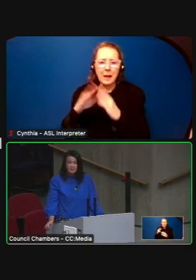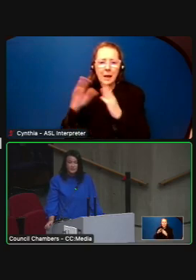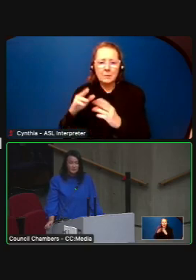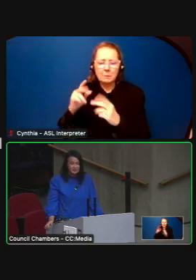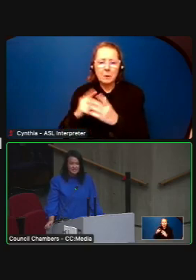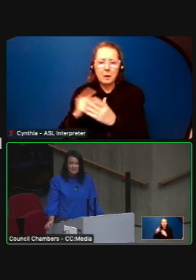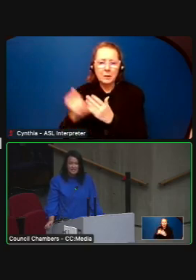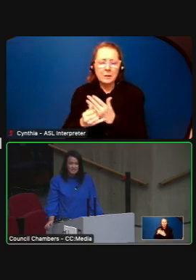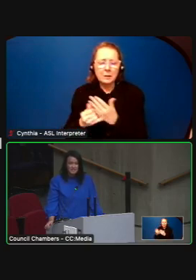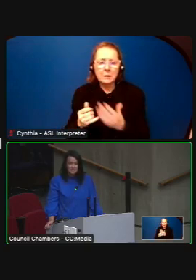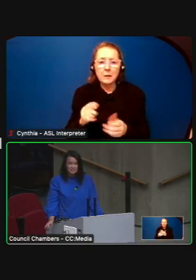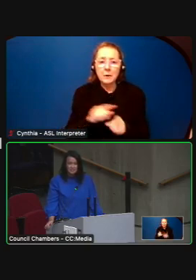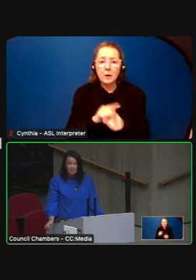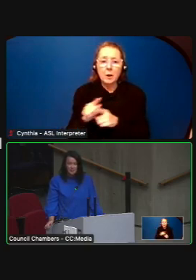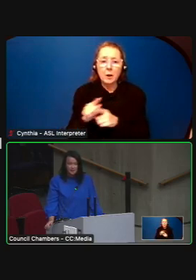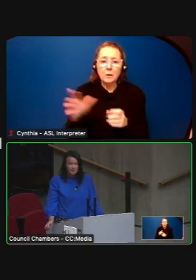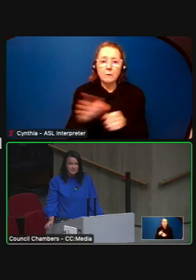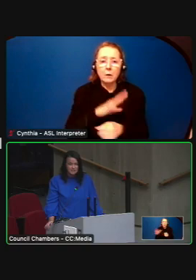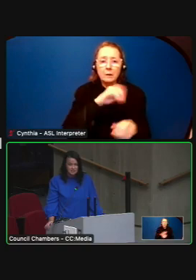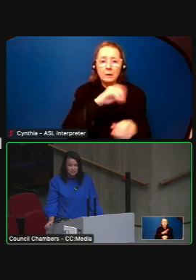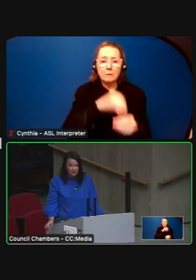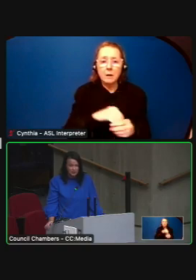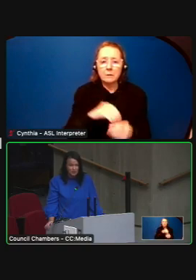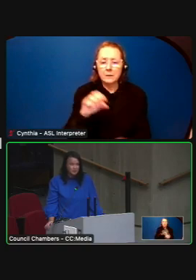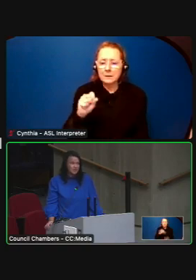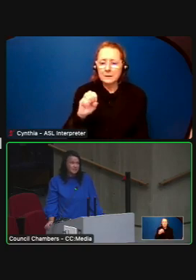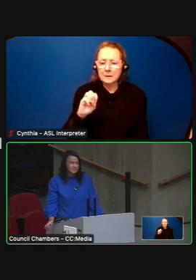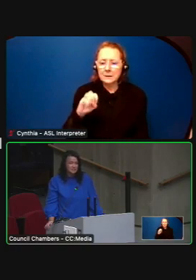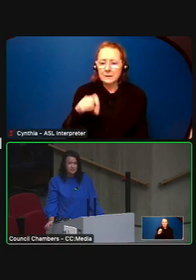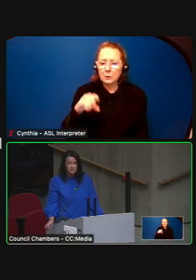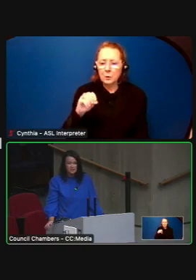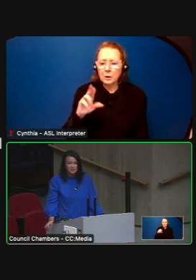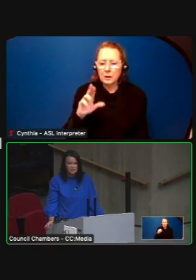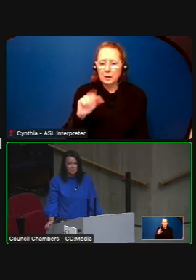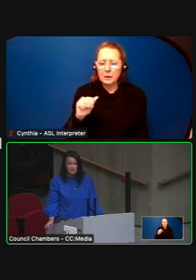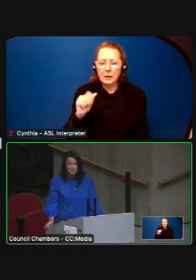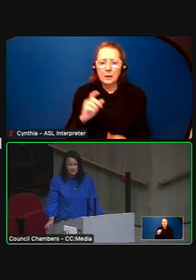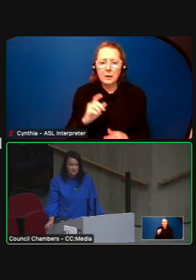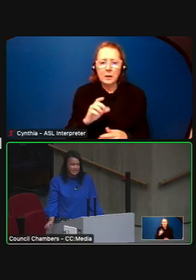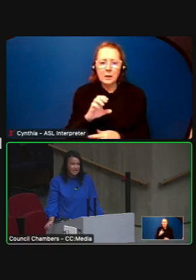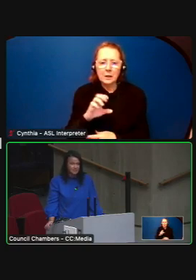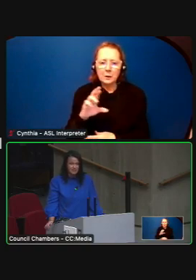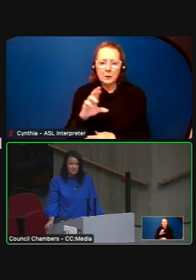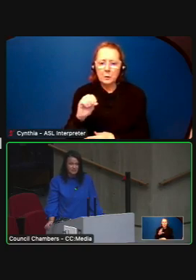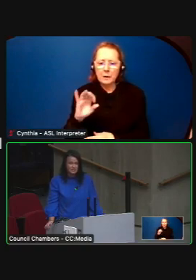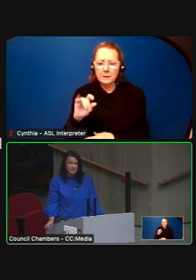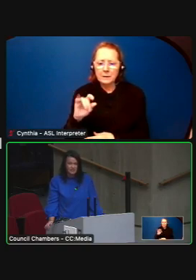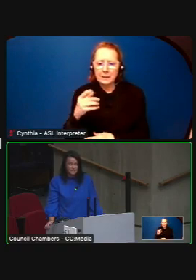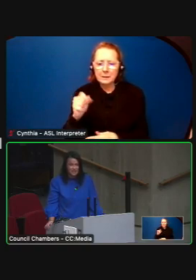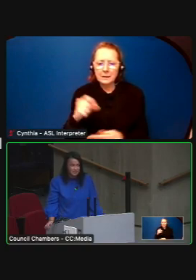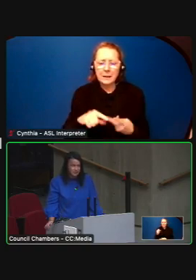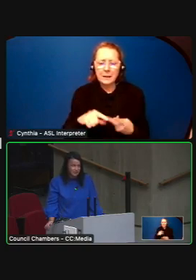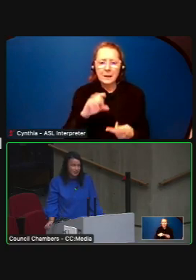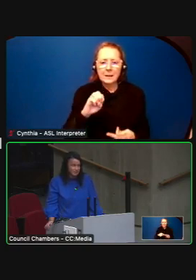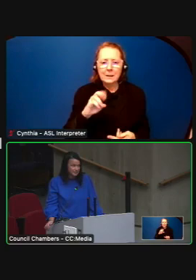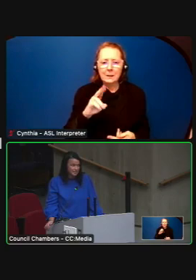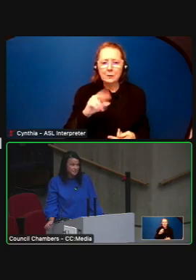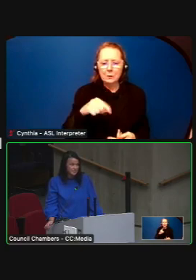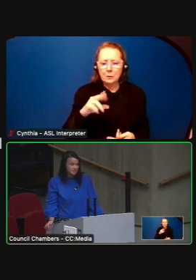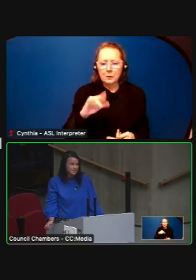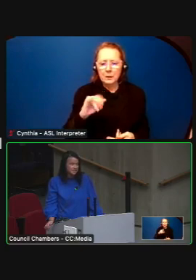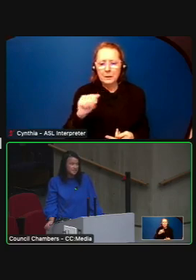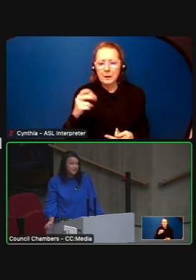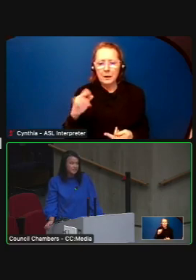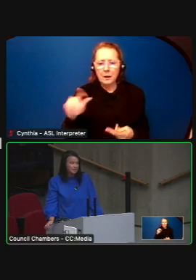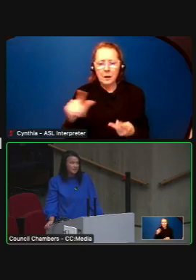also fully engaged in the Sequoia Crossings and Yukwena Hall project and ensuring that those are done on time and that we're meeting our tax credit